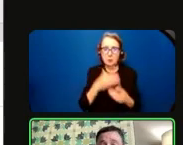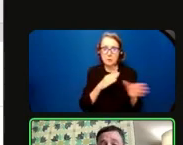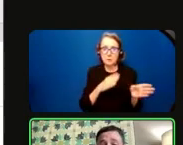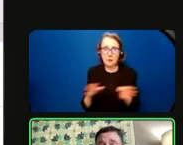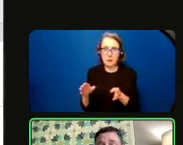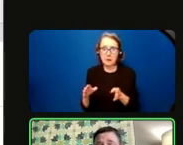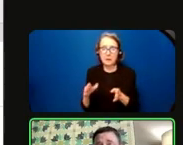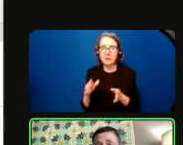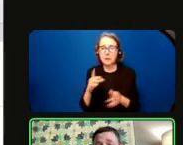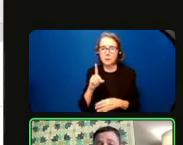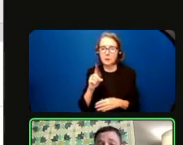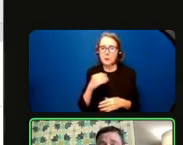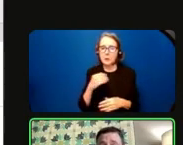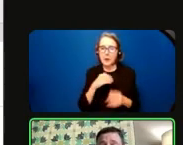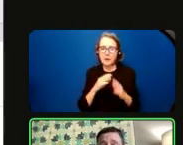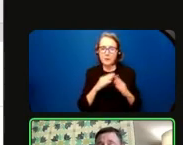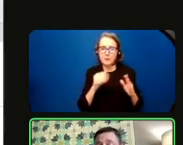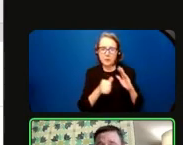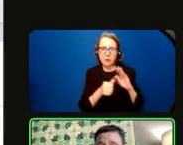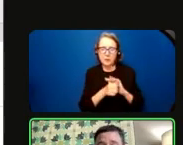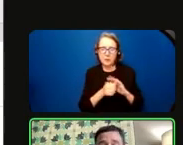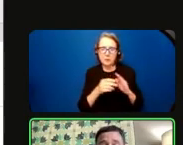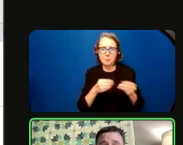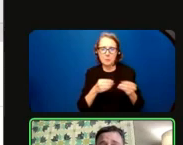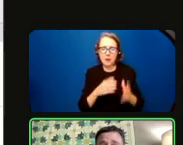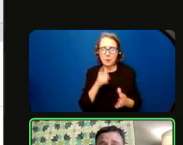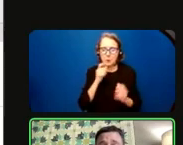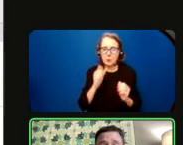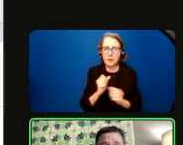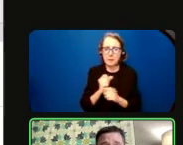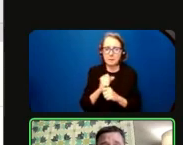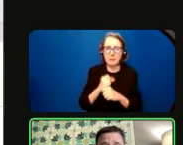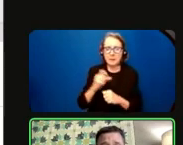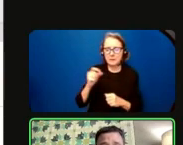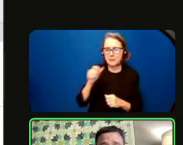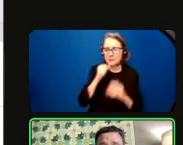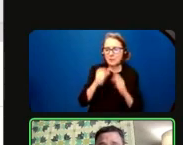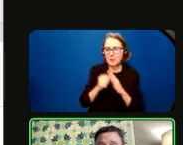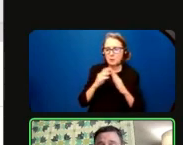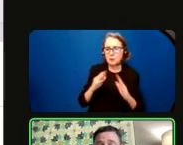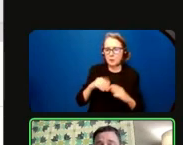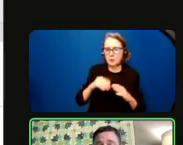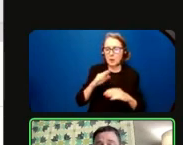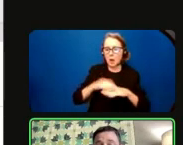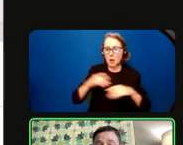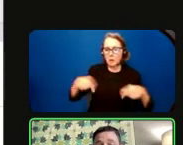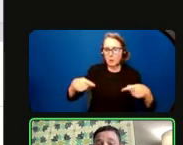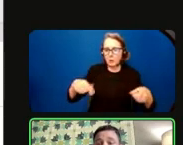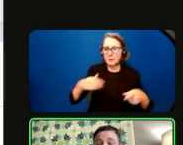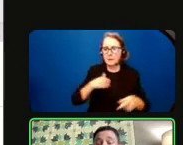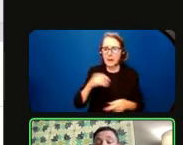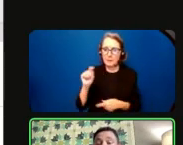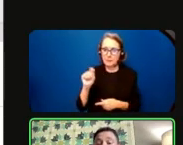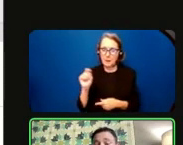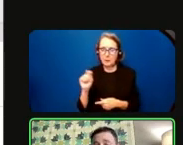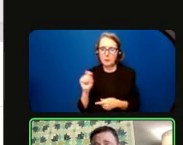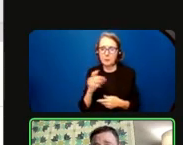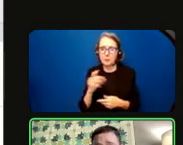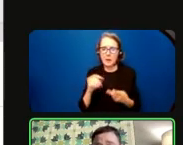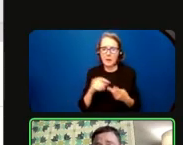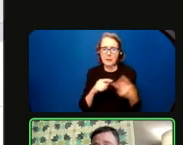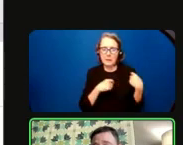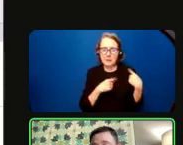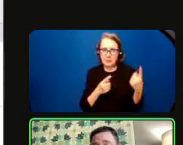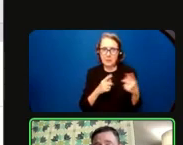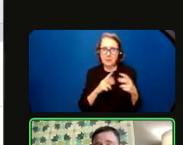the shelter provider who can do these shelters on wheels that have restrooms. And it has been